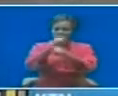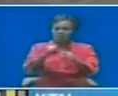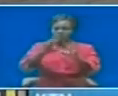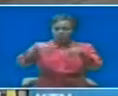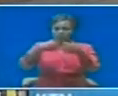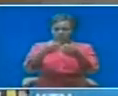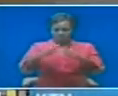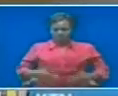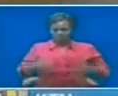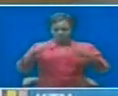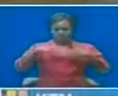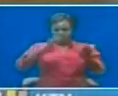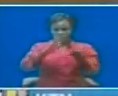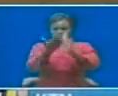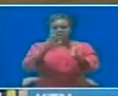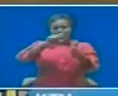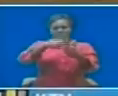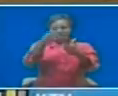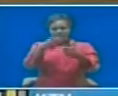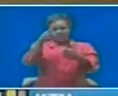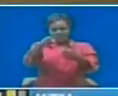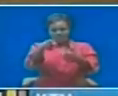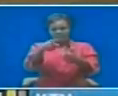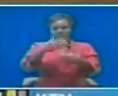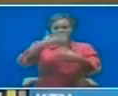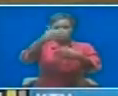from attendance, that he then be allowed to postpone the